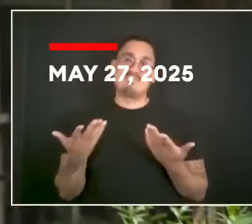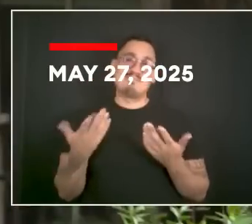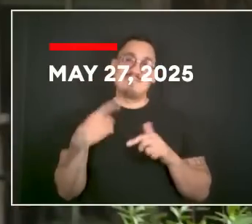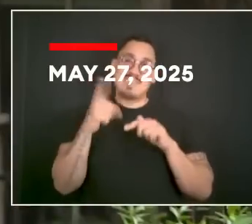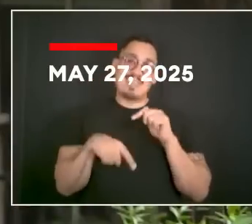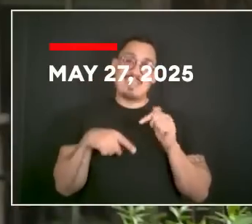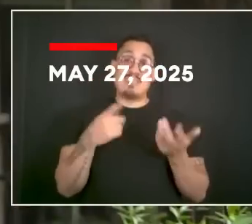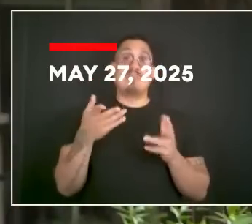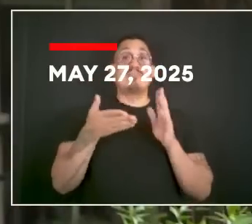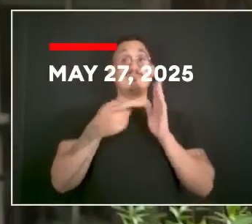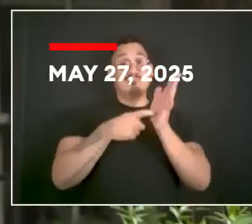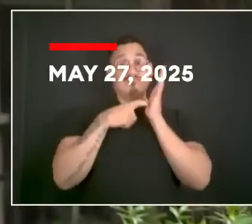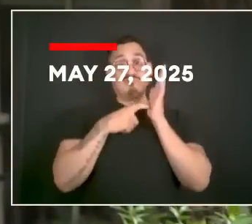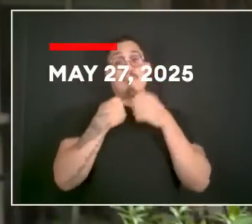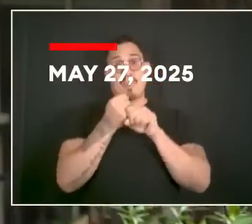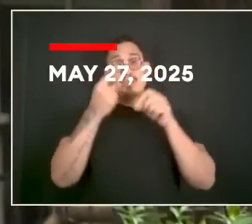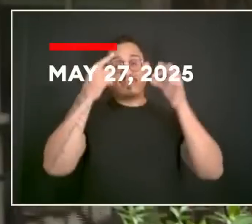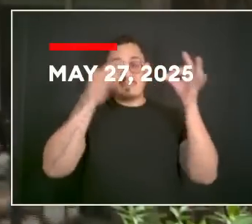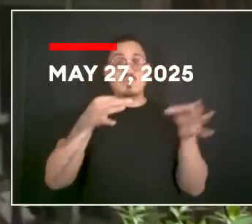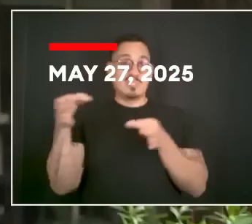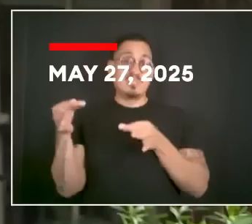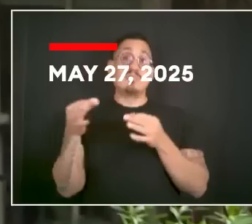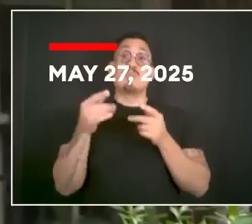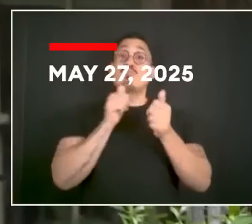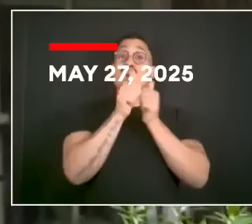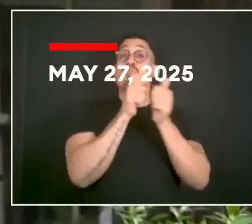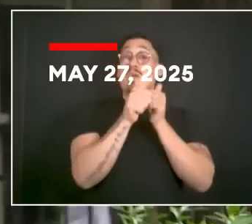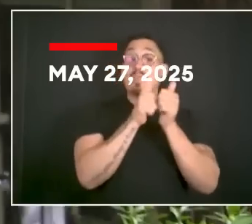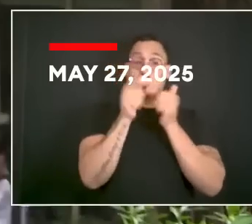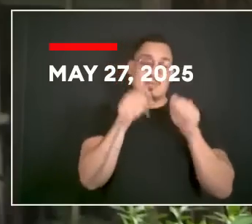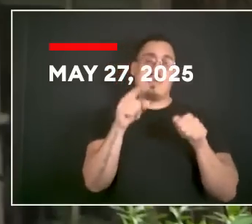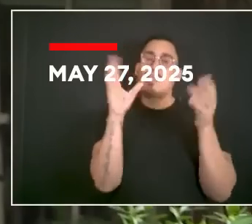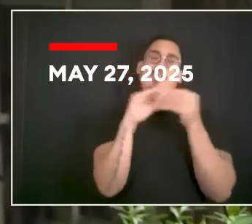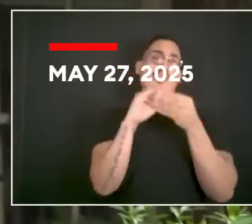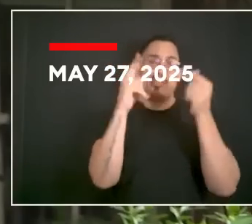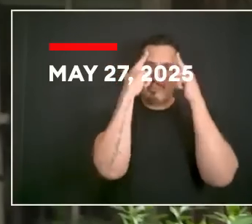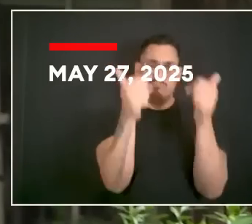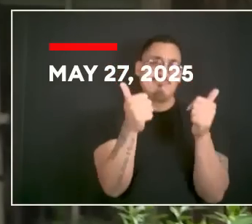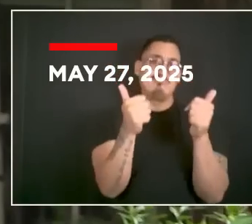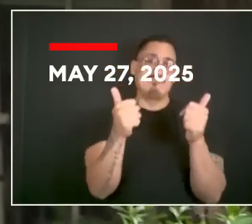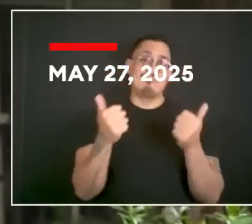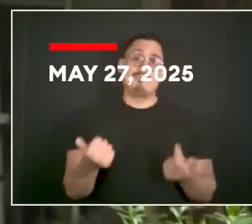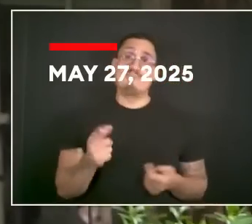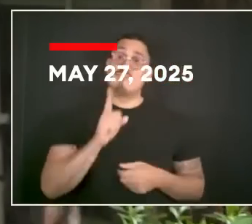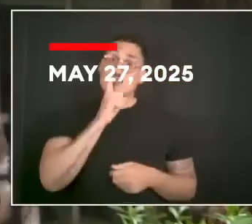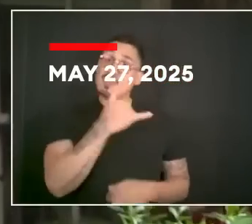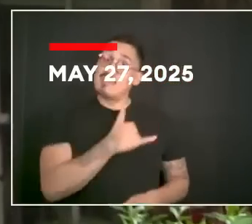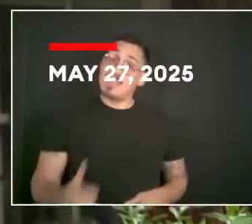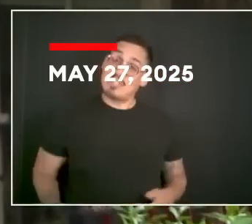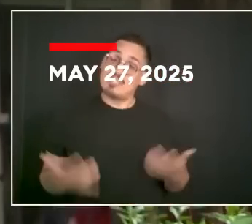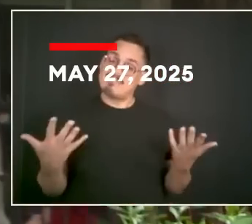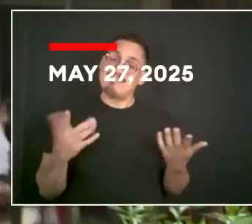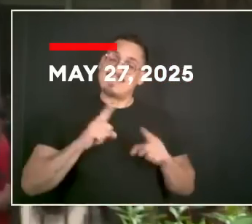for mayor, you can just say whatever you want. Follow-up. We spoke to one of the small property owners that you mentioned. He owns